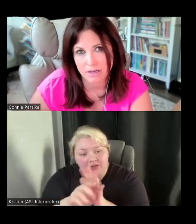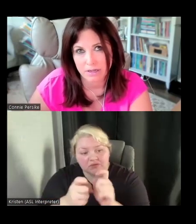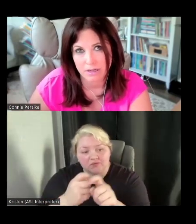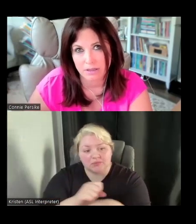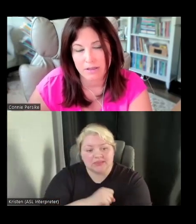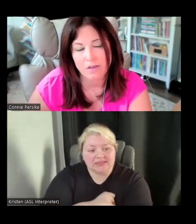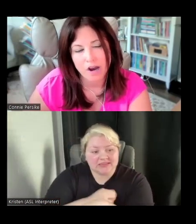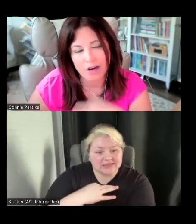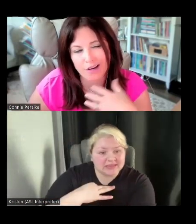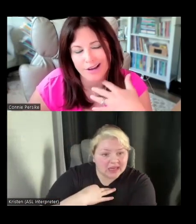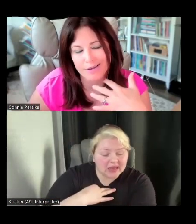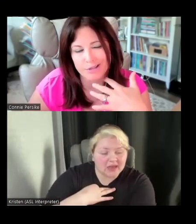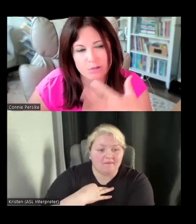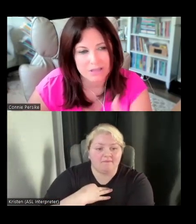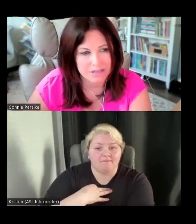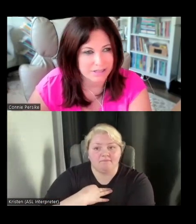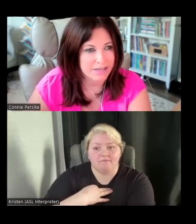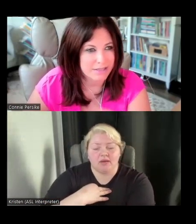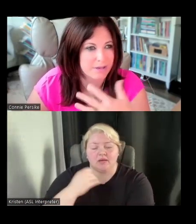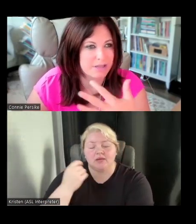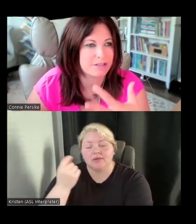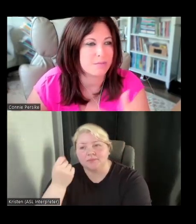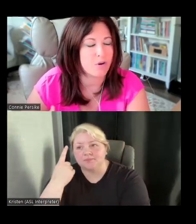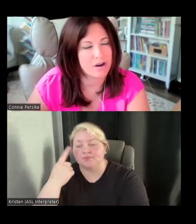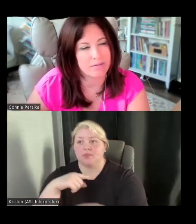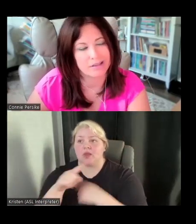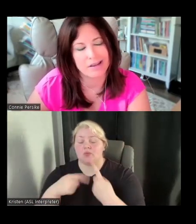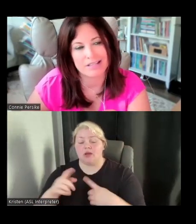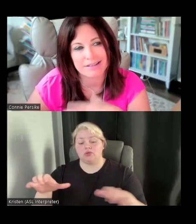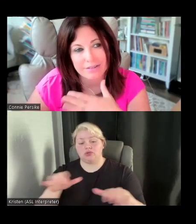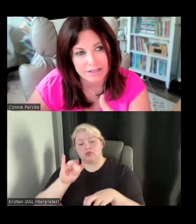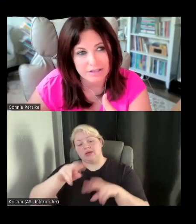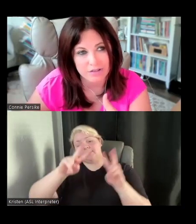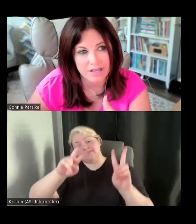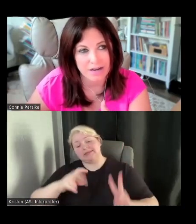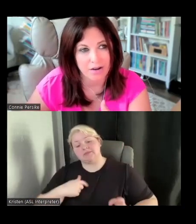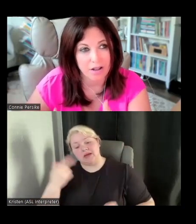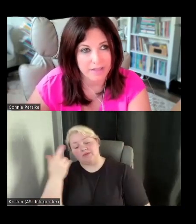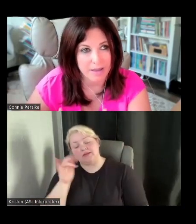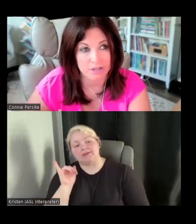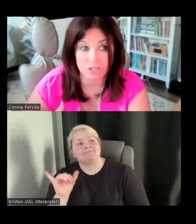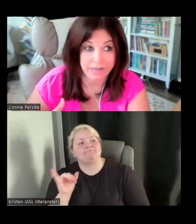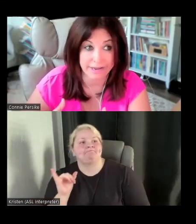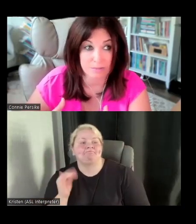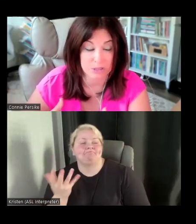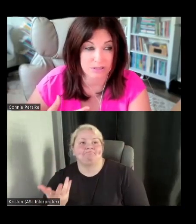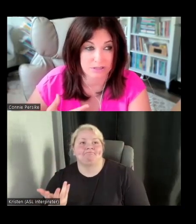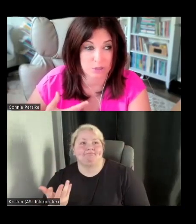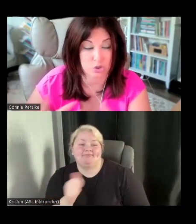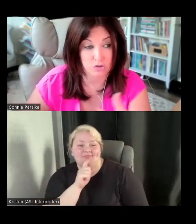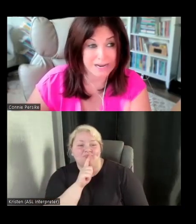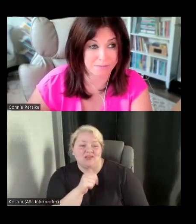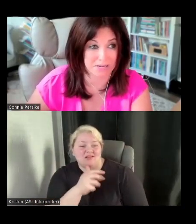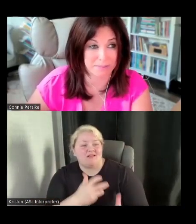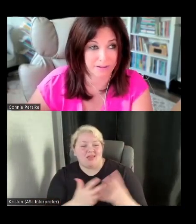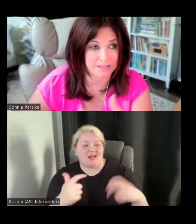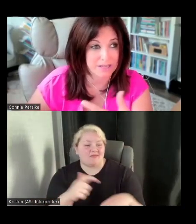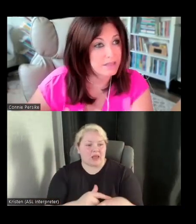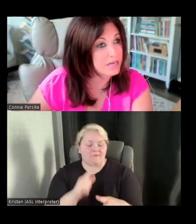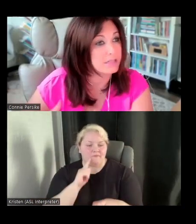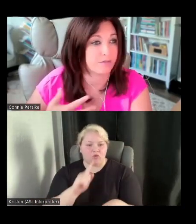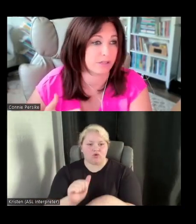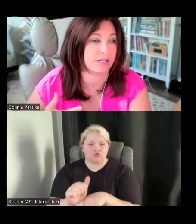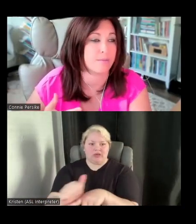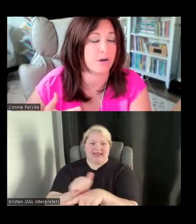because the longer I was doing these assessments, the more I realized, goodness, there's not all that much time to train people